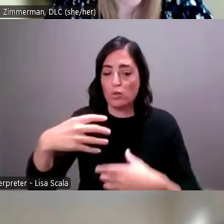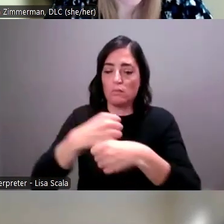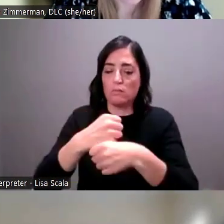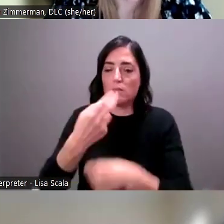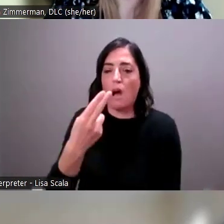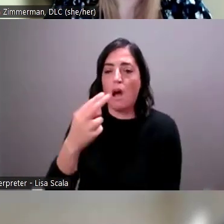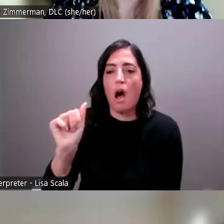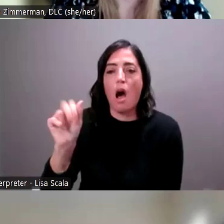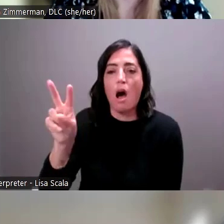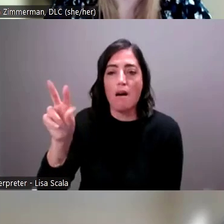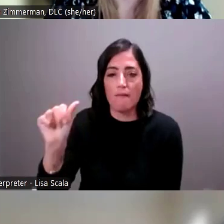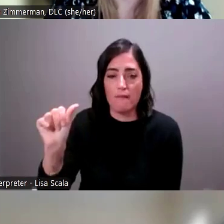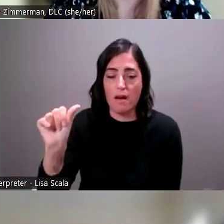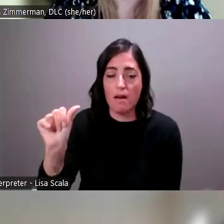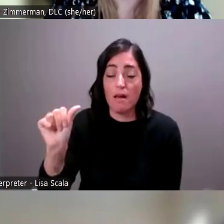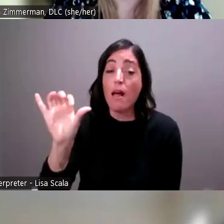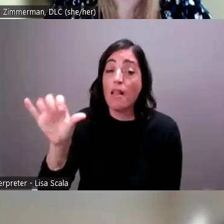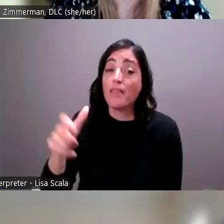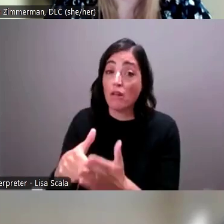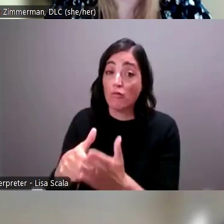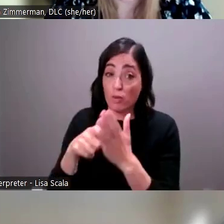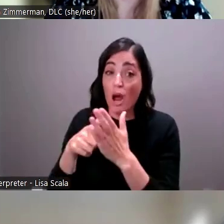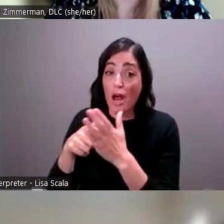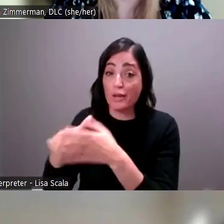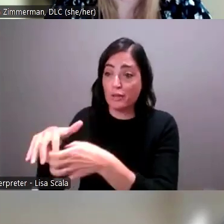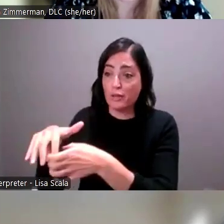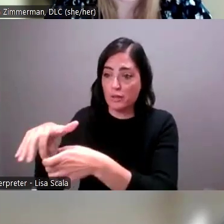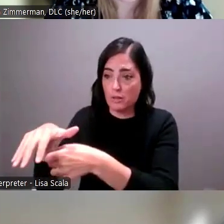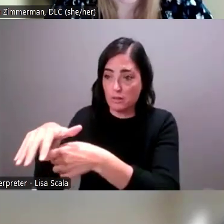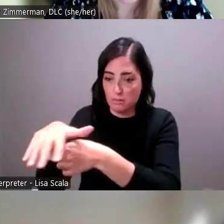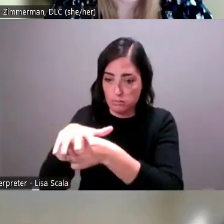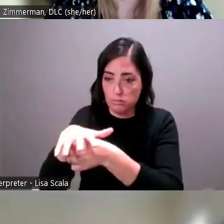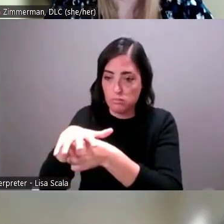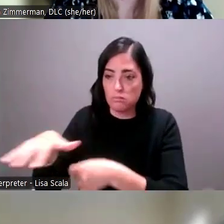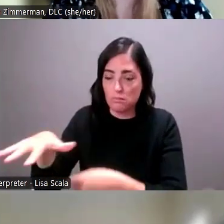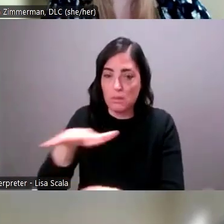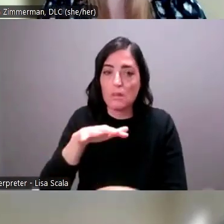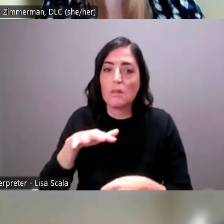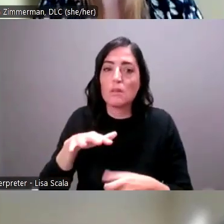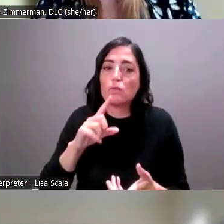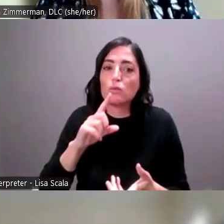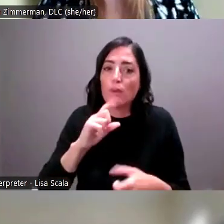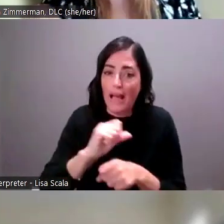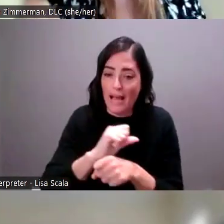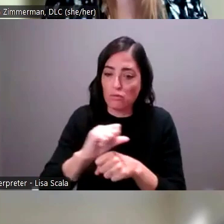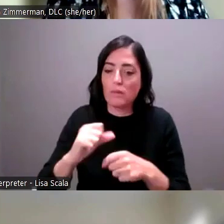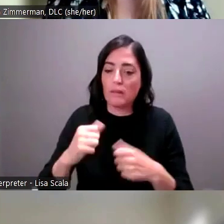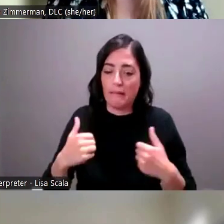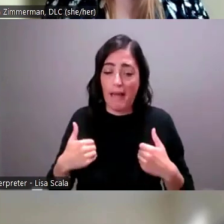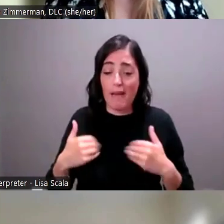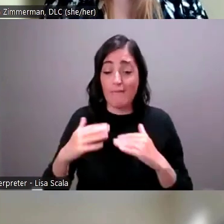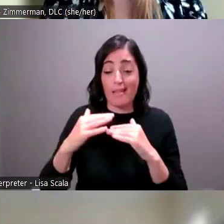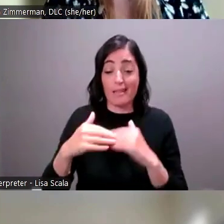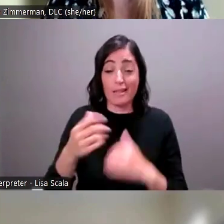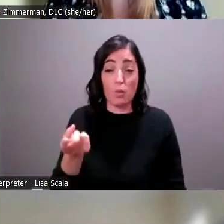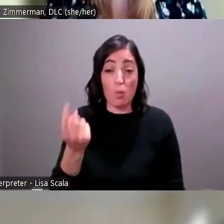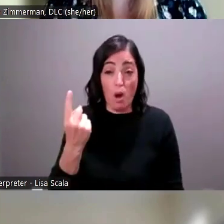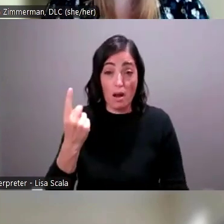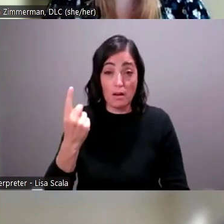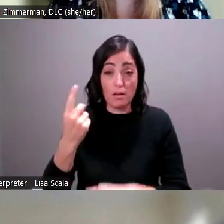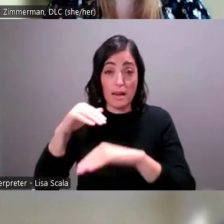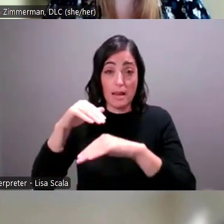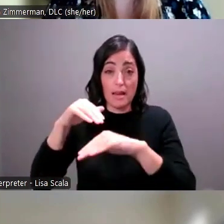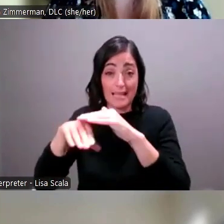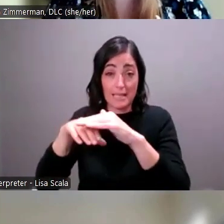HAVA, requires jurisdictions to actually have at least one accessible voting